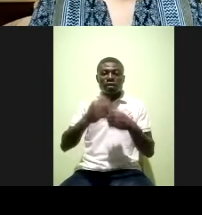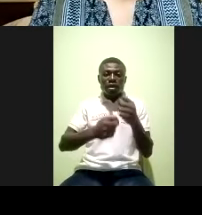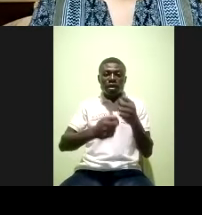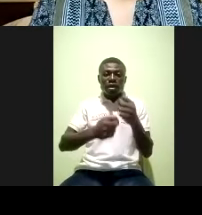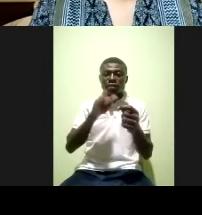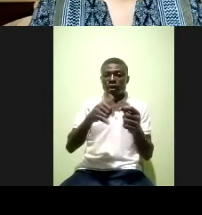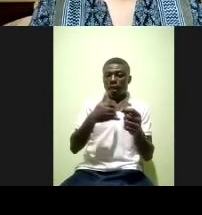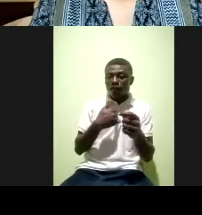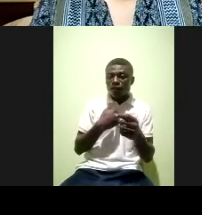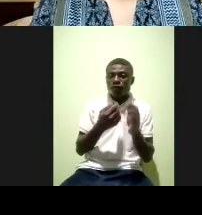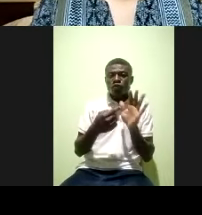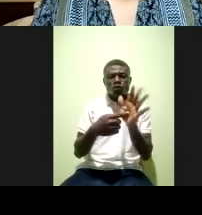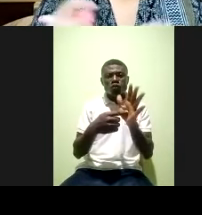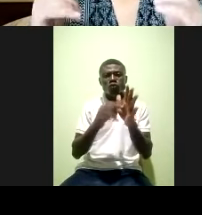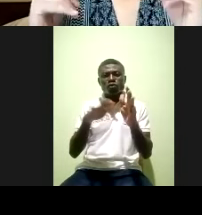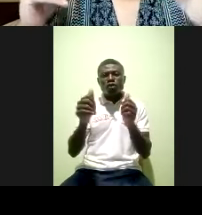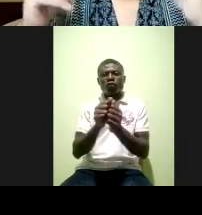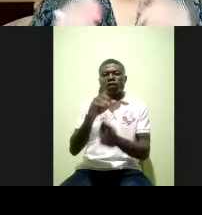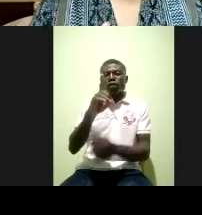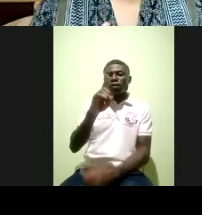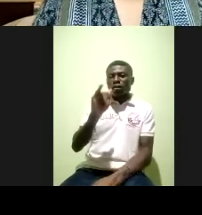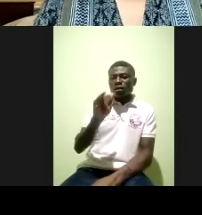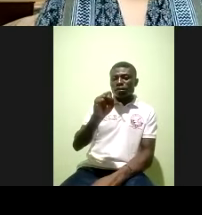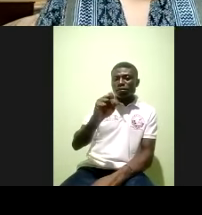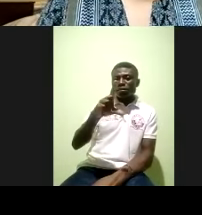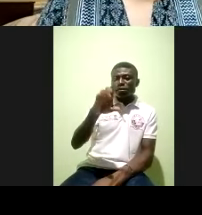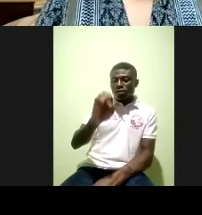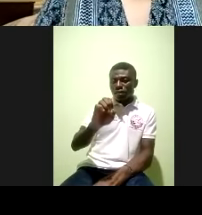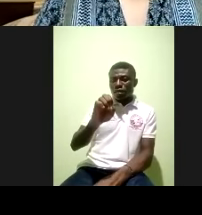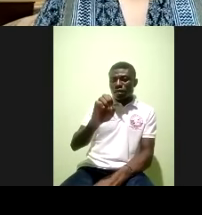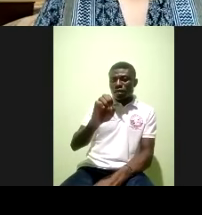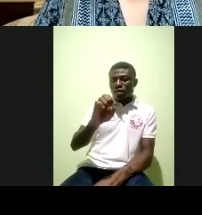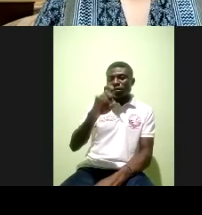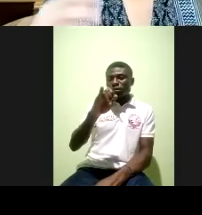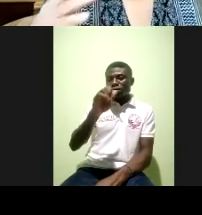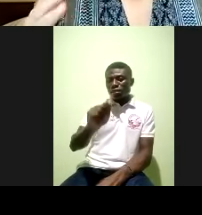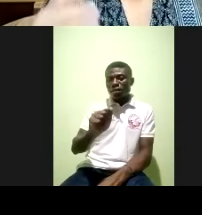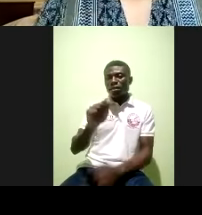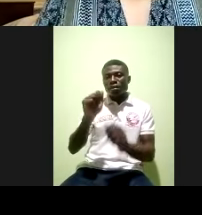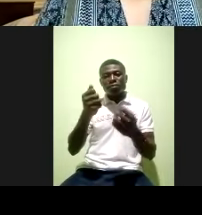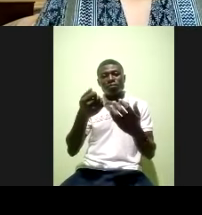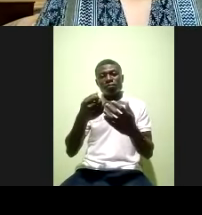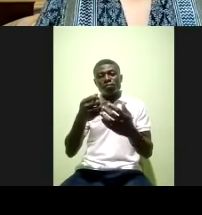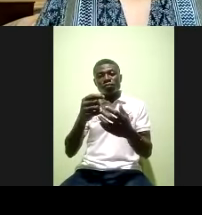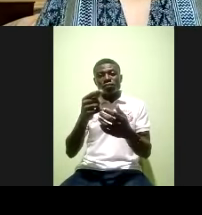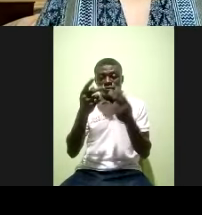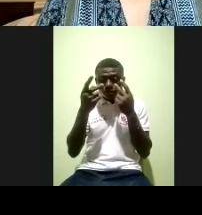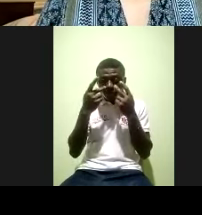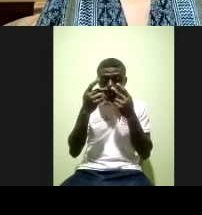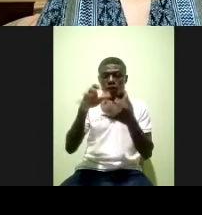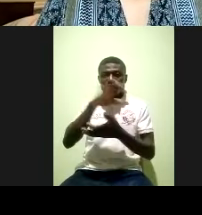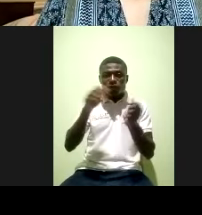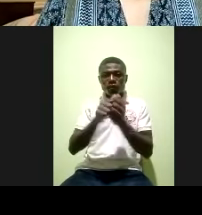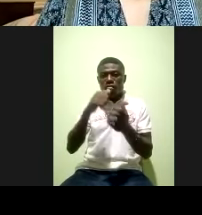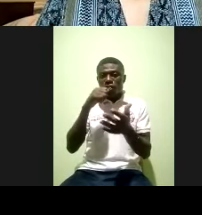and symptoms of children with dyslexia with visual processing issues can be confusion with the letters that differ